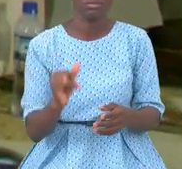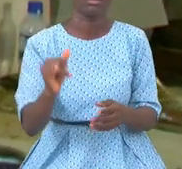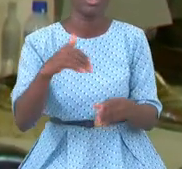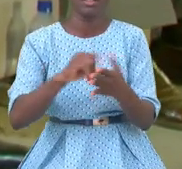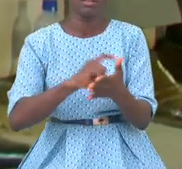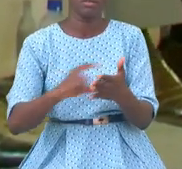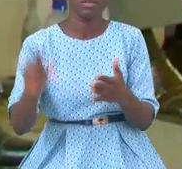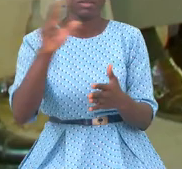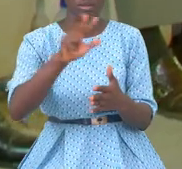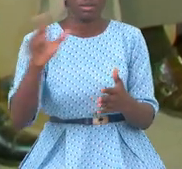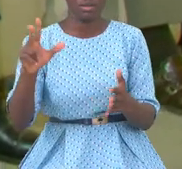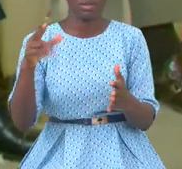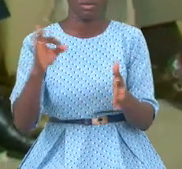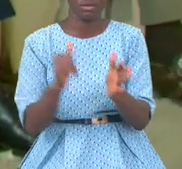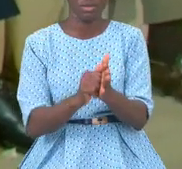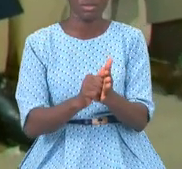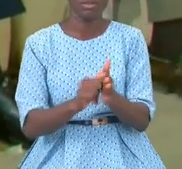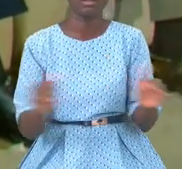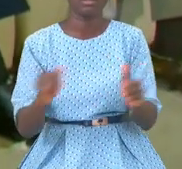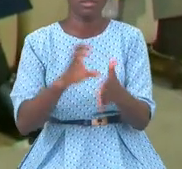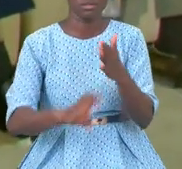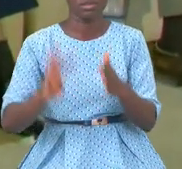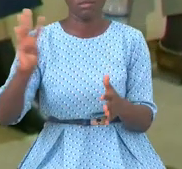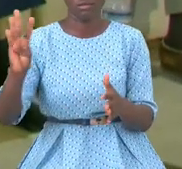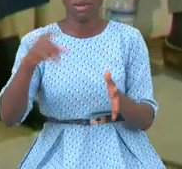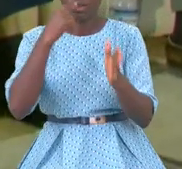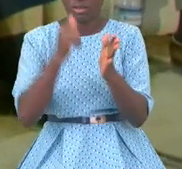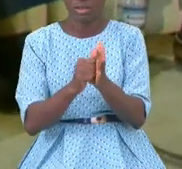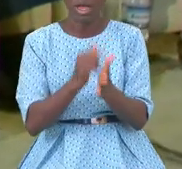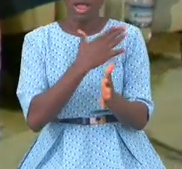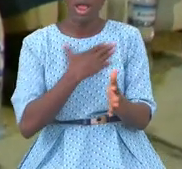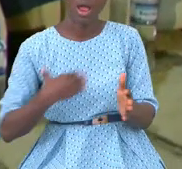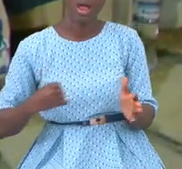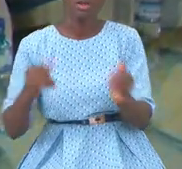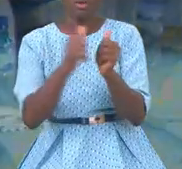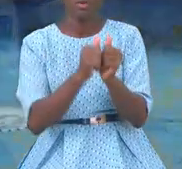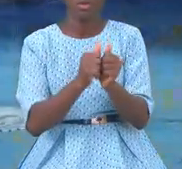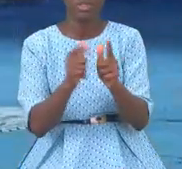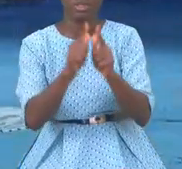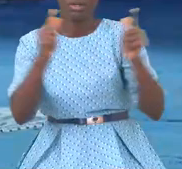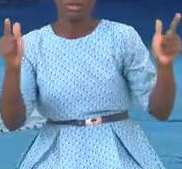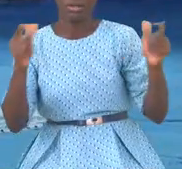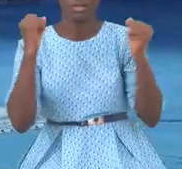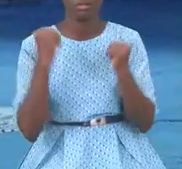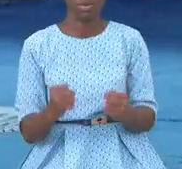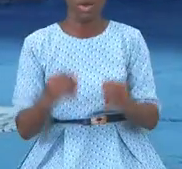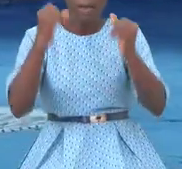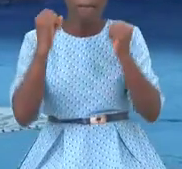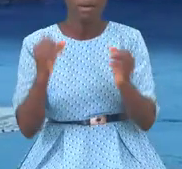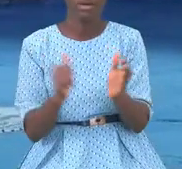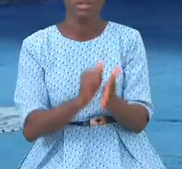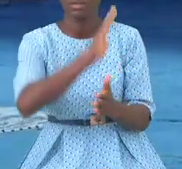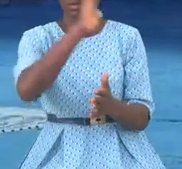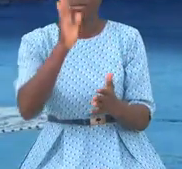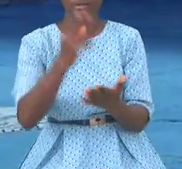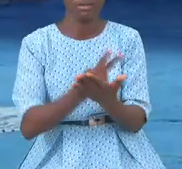with great power, the power that never fails, with great power gave the apostles